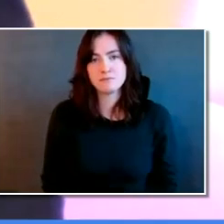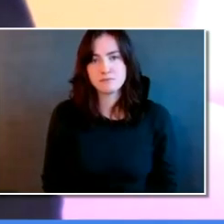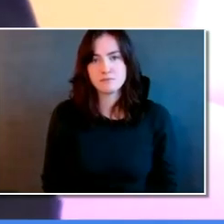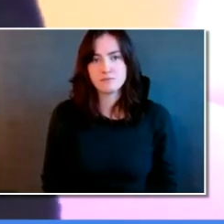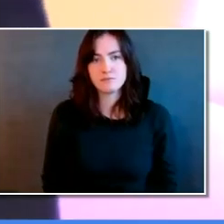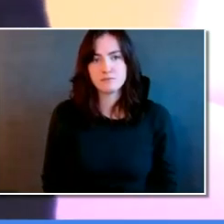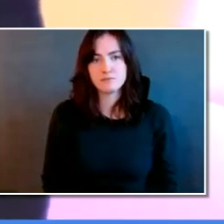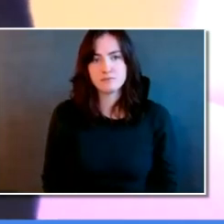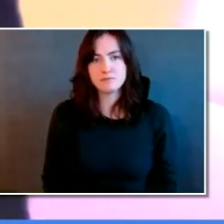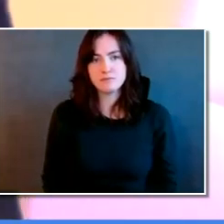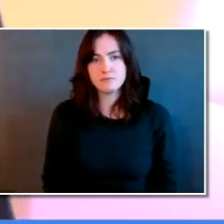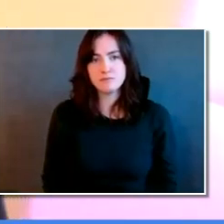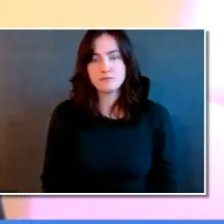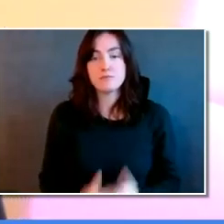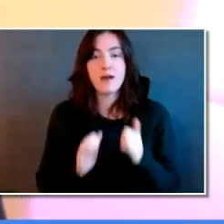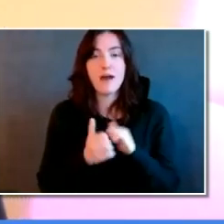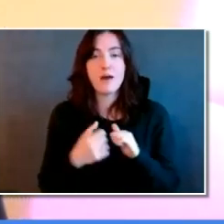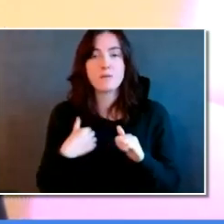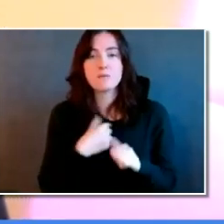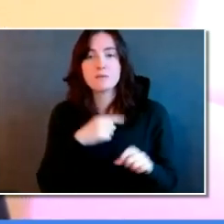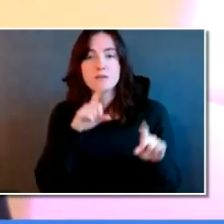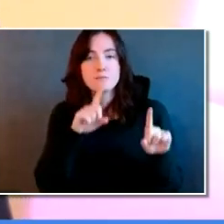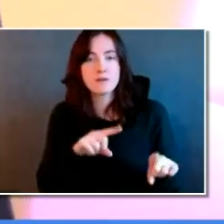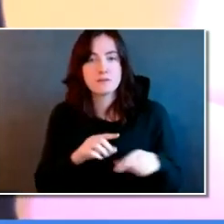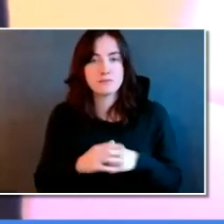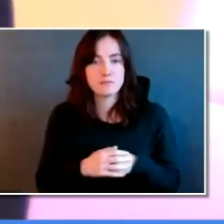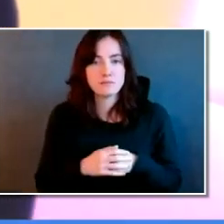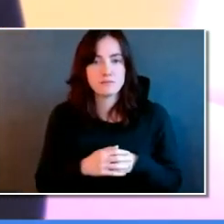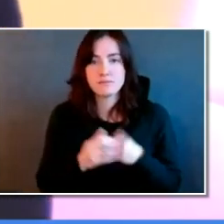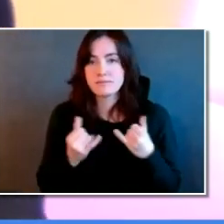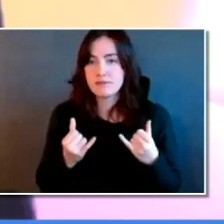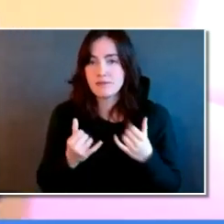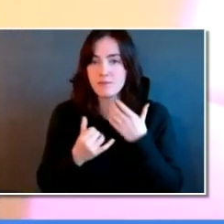So how do we respond in this moment?